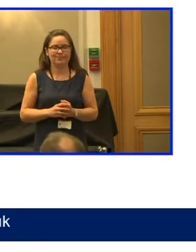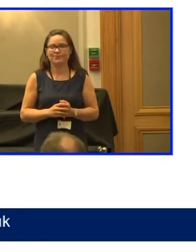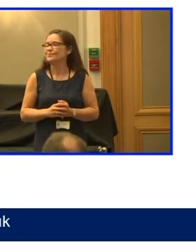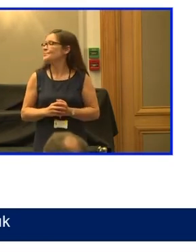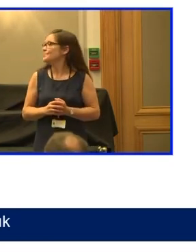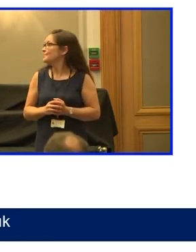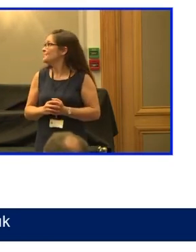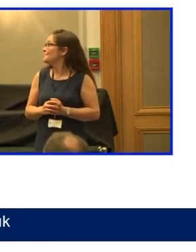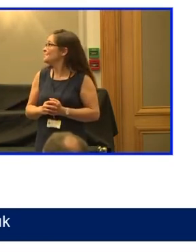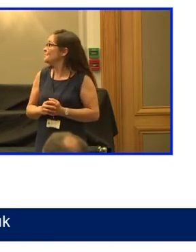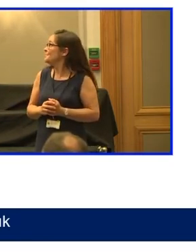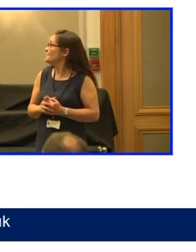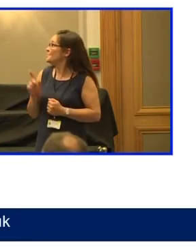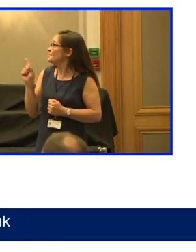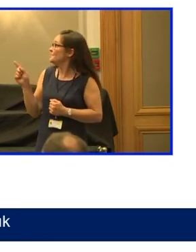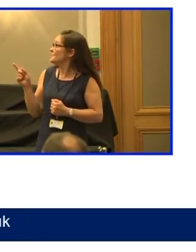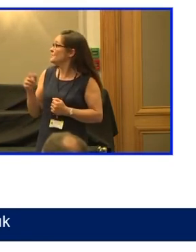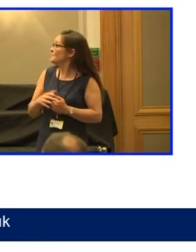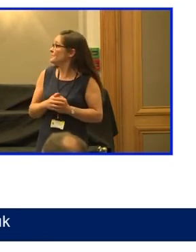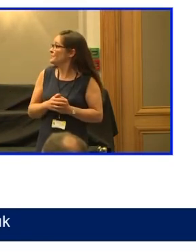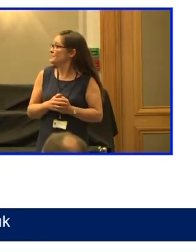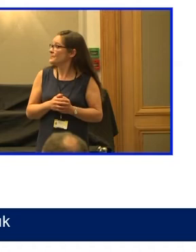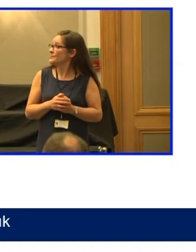page. There we go, so I'm just gonna say. Space.